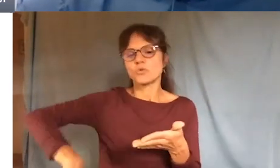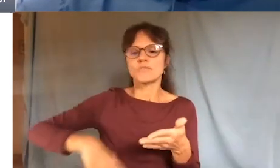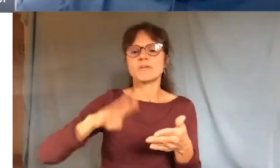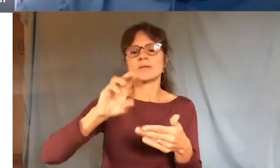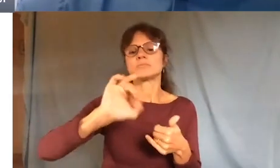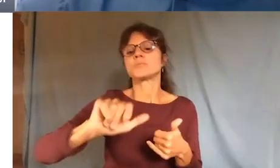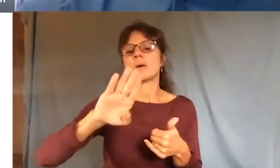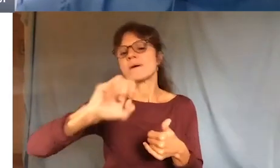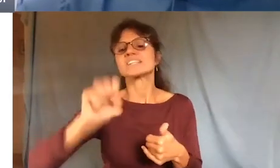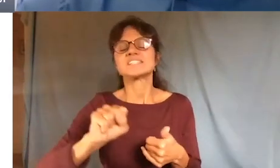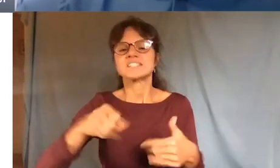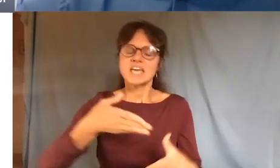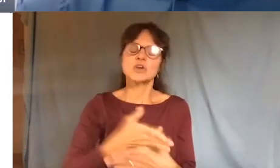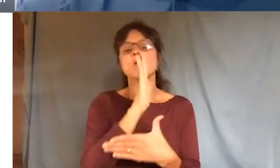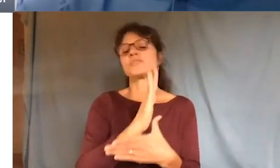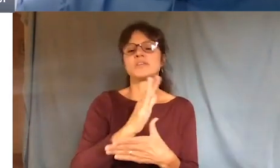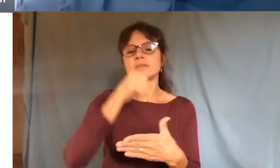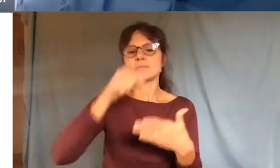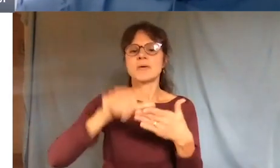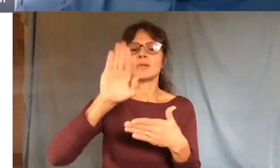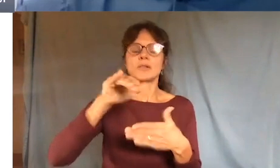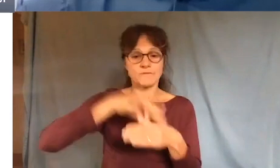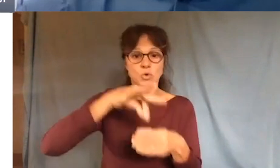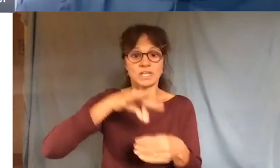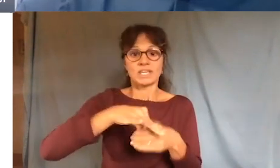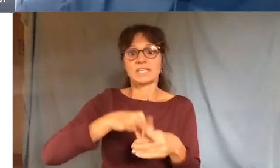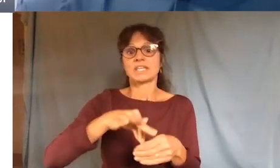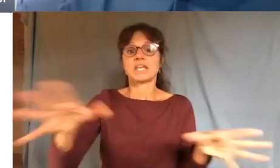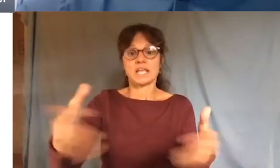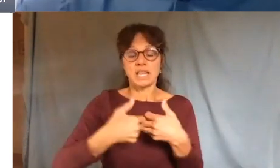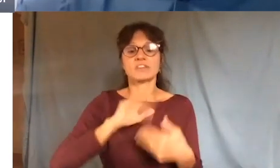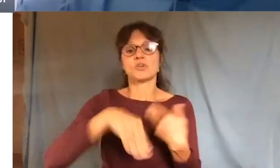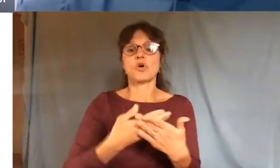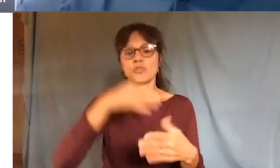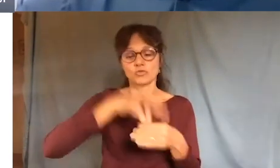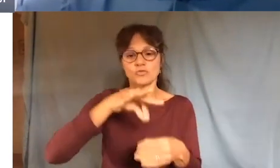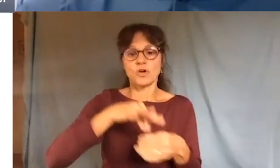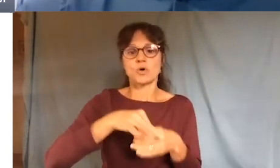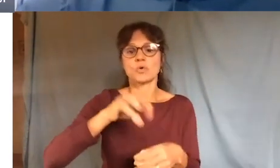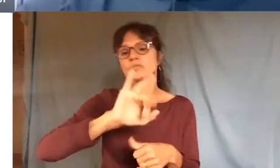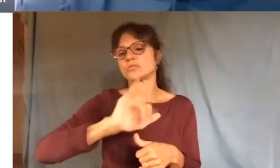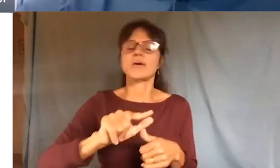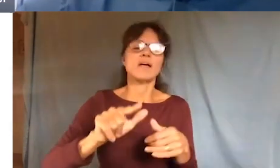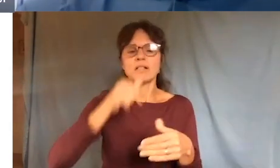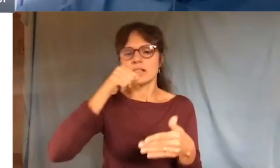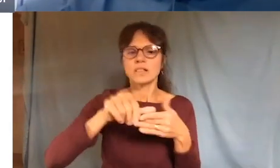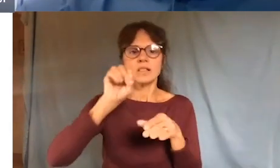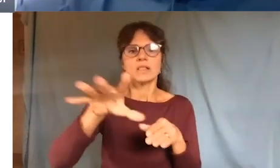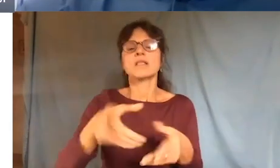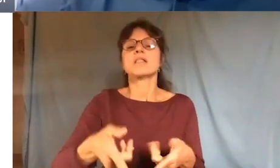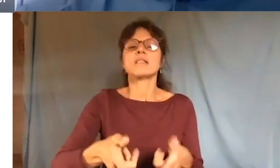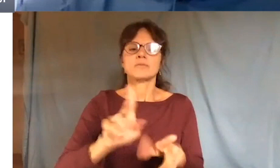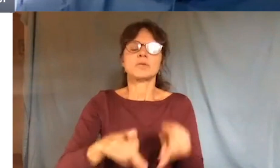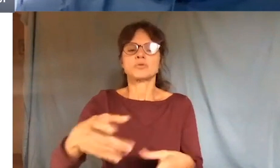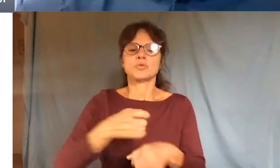mail procedure, and the value and convenience of getting prescriptions by mail. Mail order pharmacies allow people to receive medication in a timely